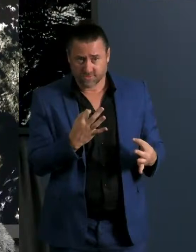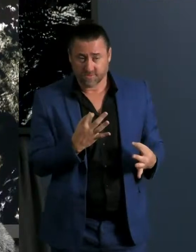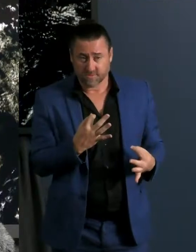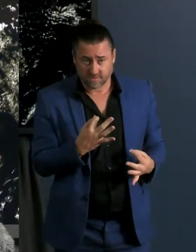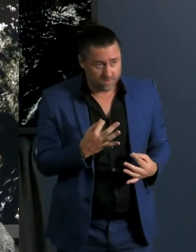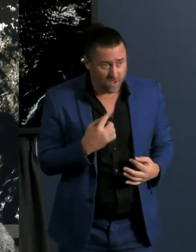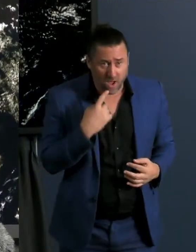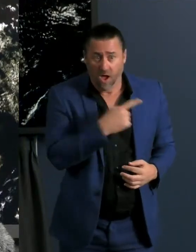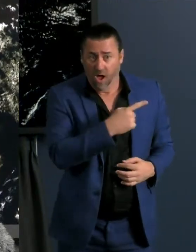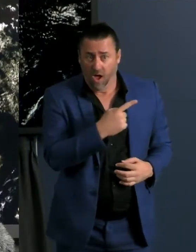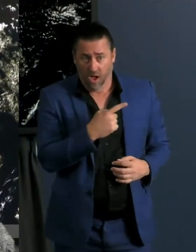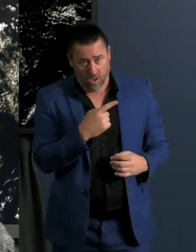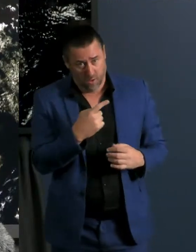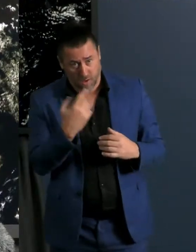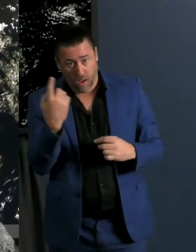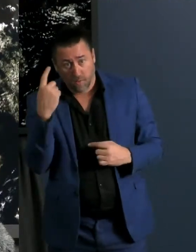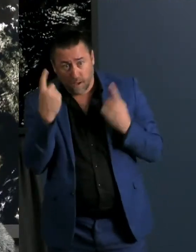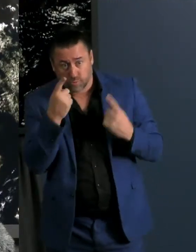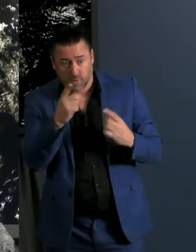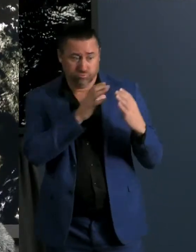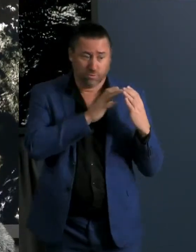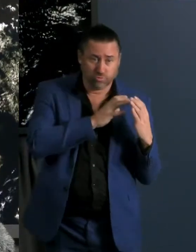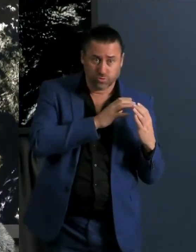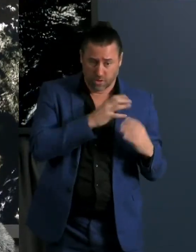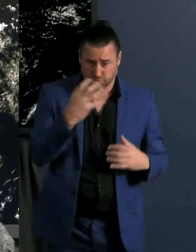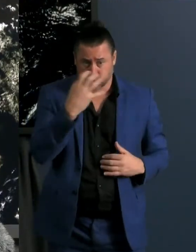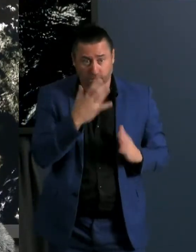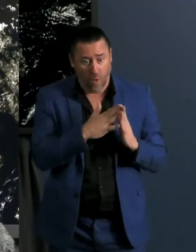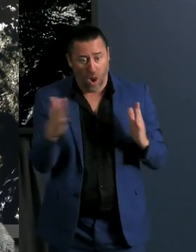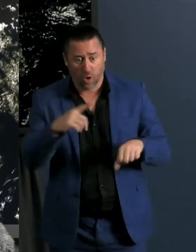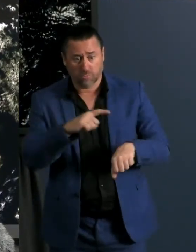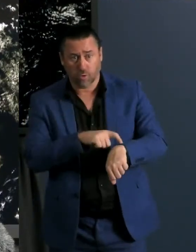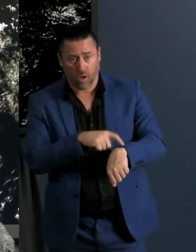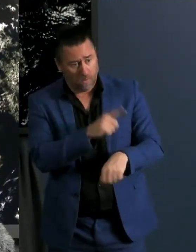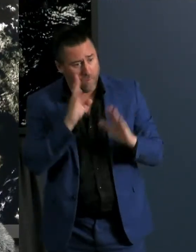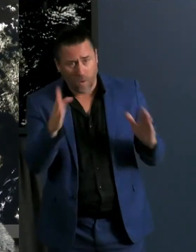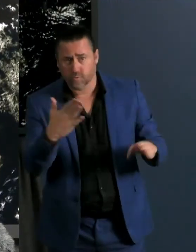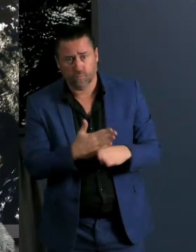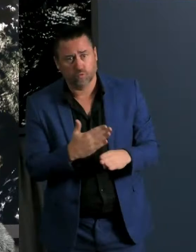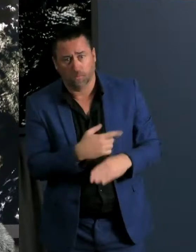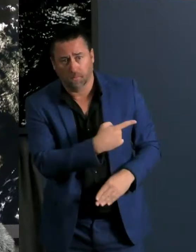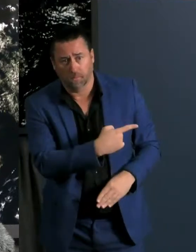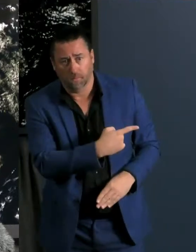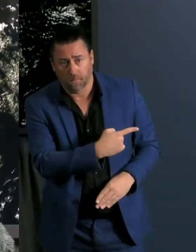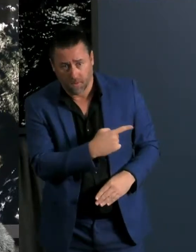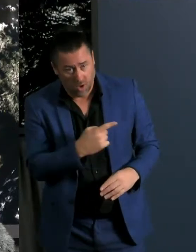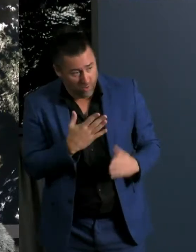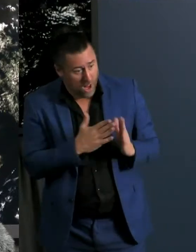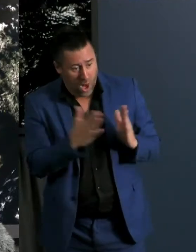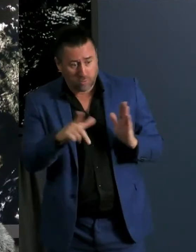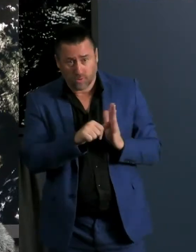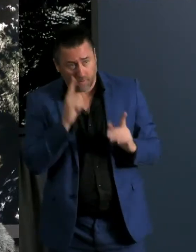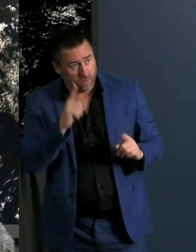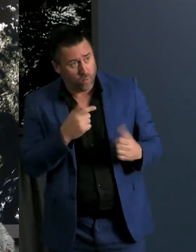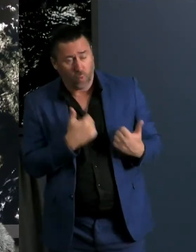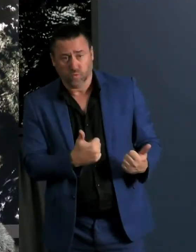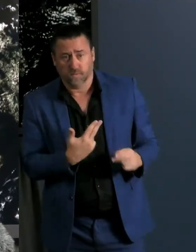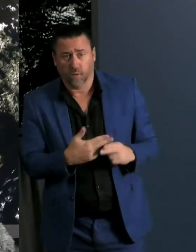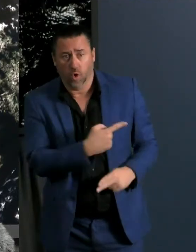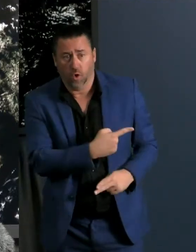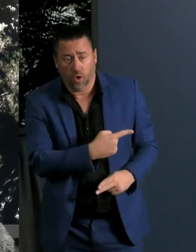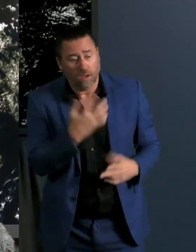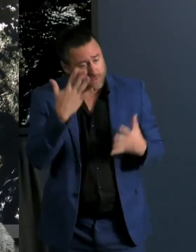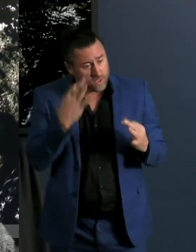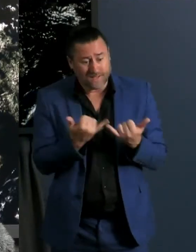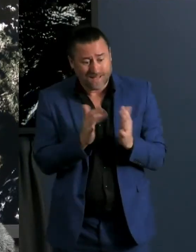stay in those kind of high pressure roles for as long as Anastasia did. She did an excellent job. The decision she made on Sunday